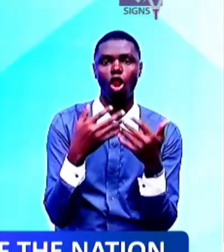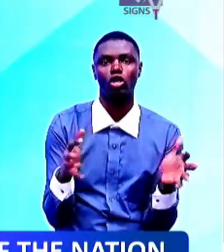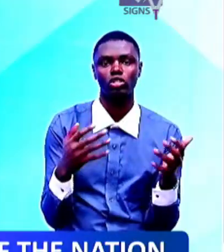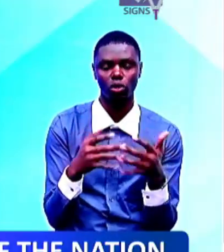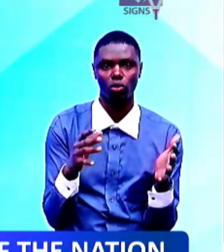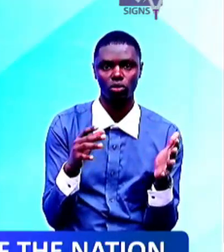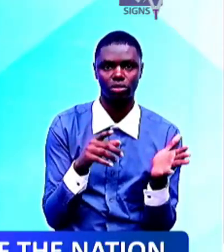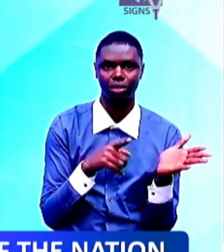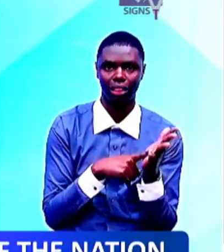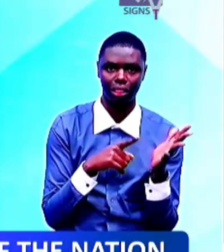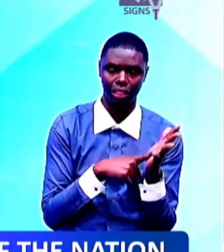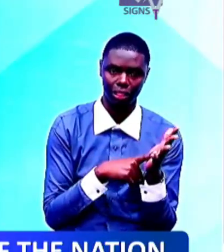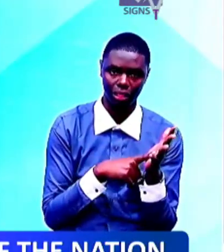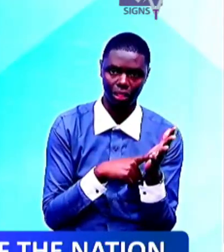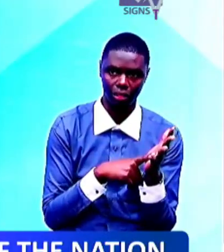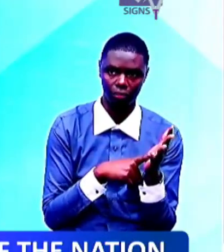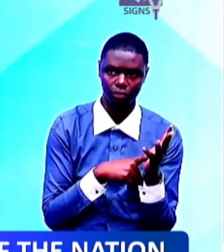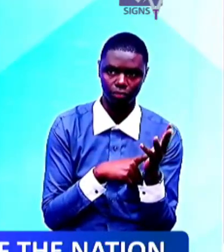until they